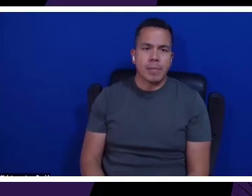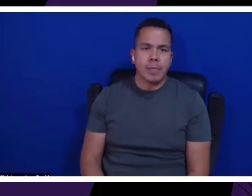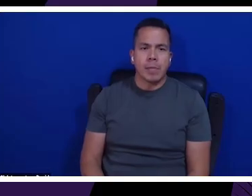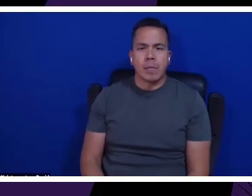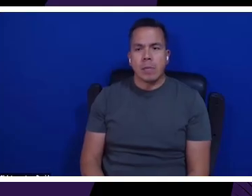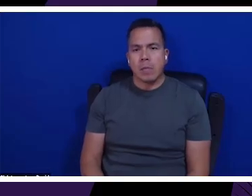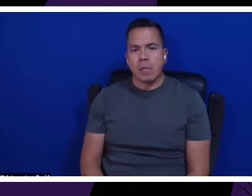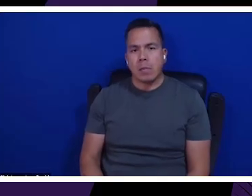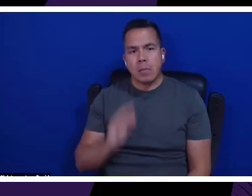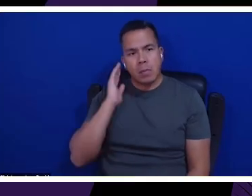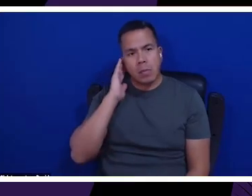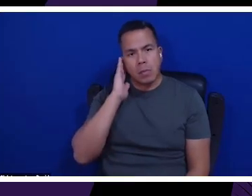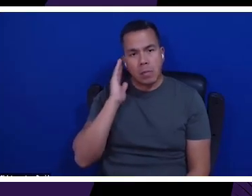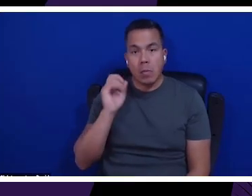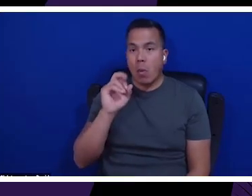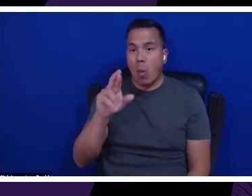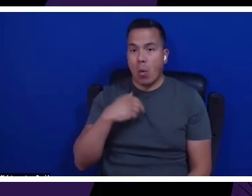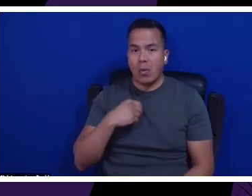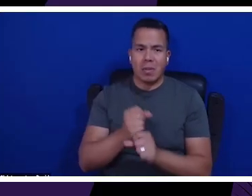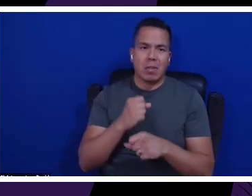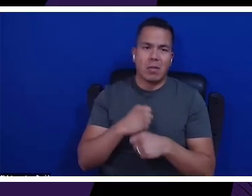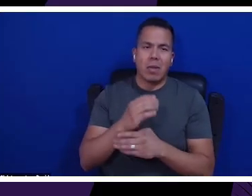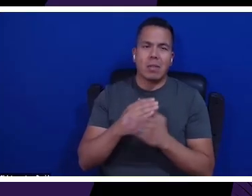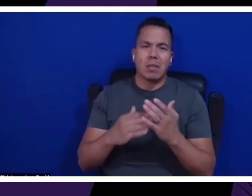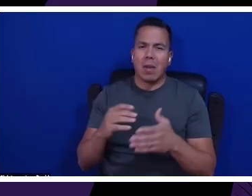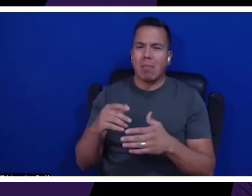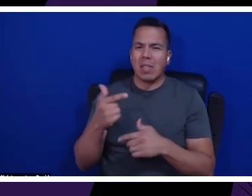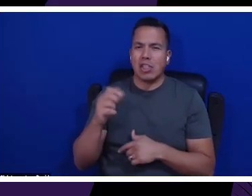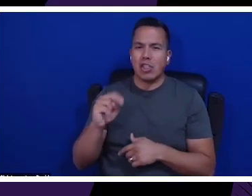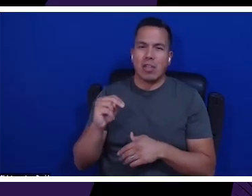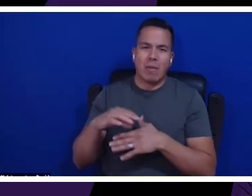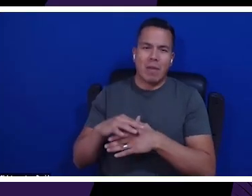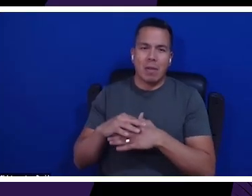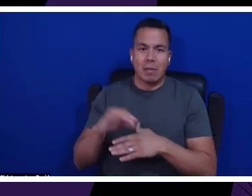Optionally, you can create some content, some generative content like I did.